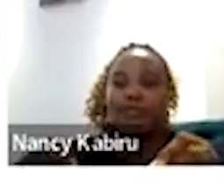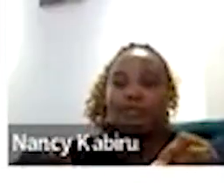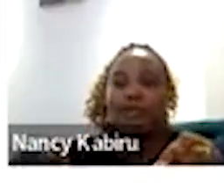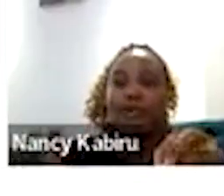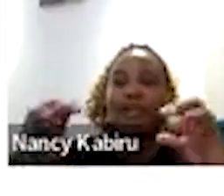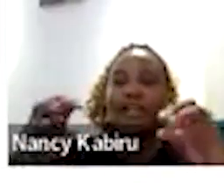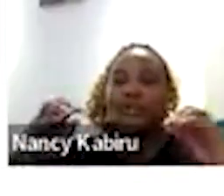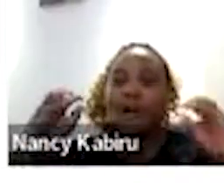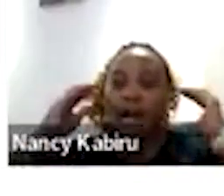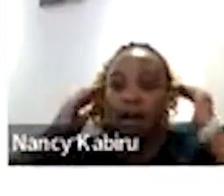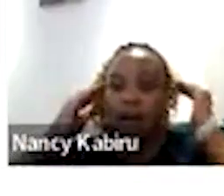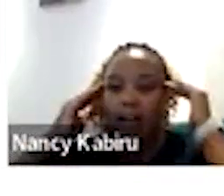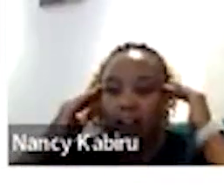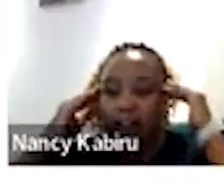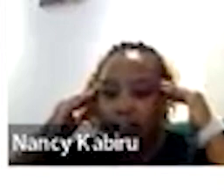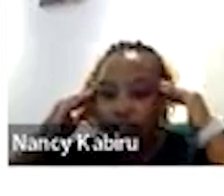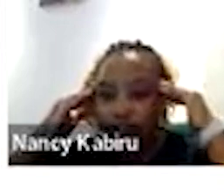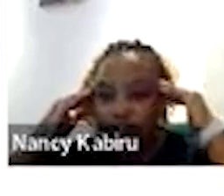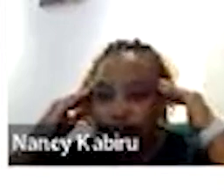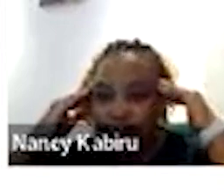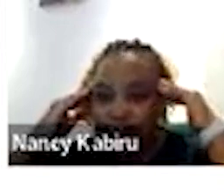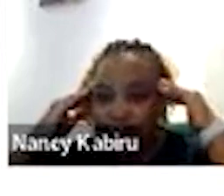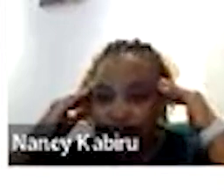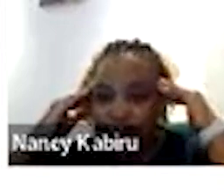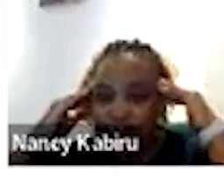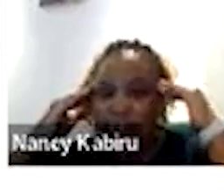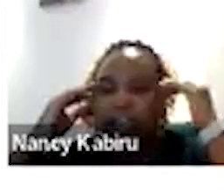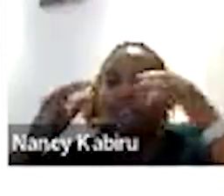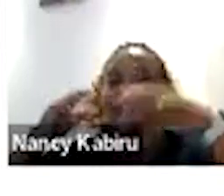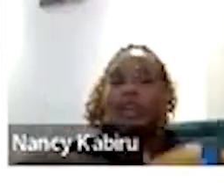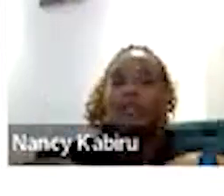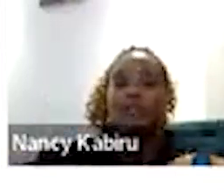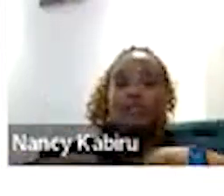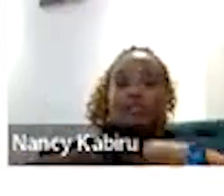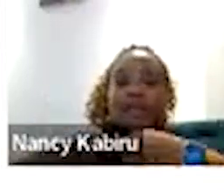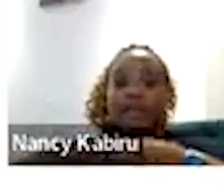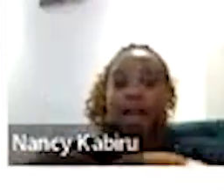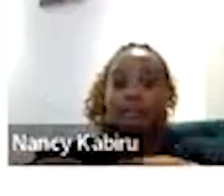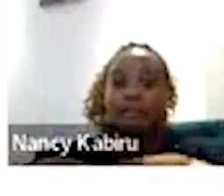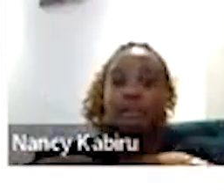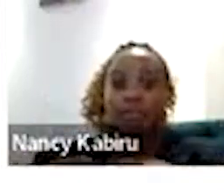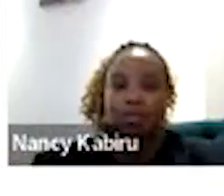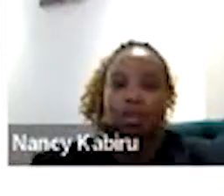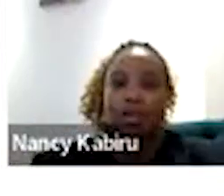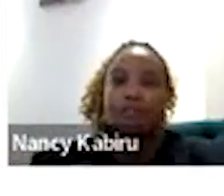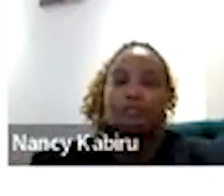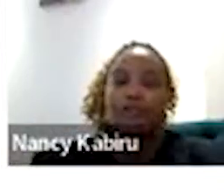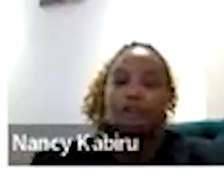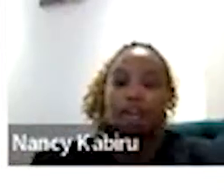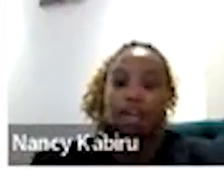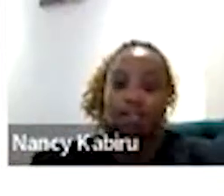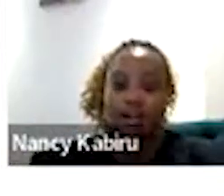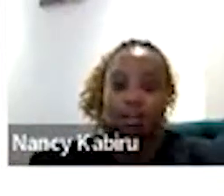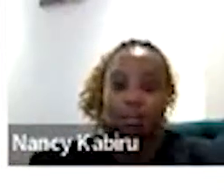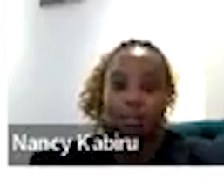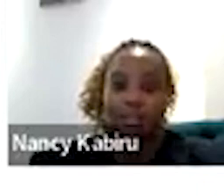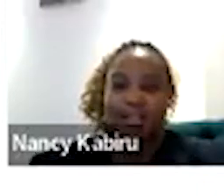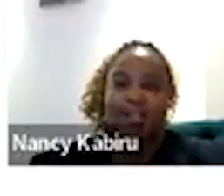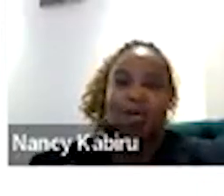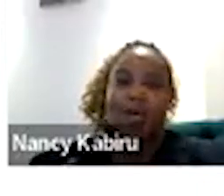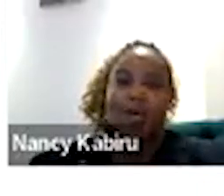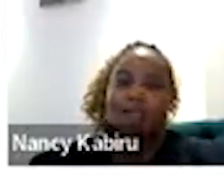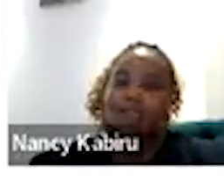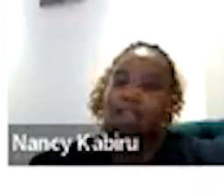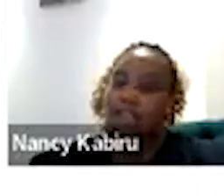help us to know that you have a functioning mind and you're able to pick up cues from your